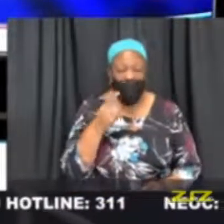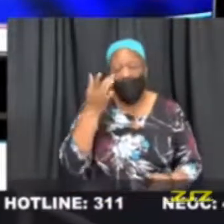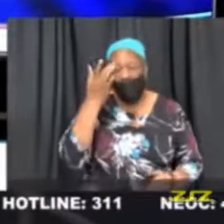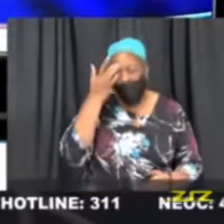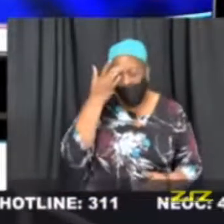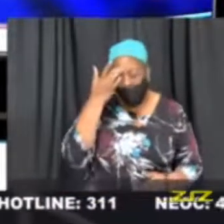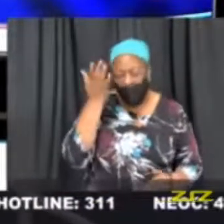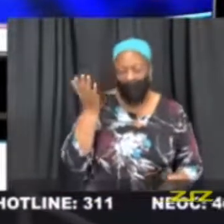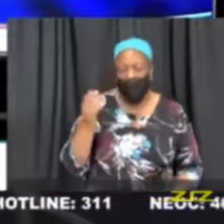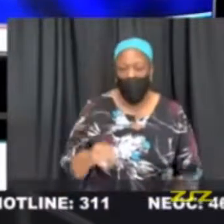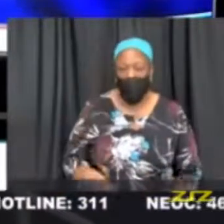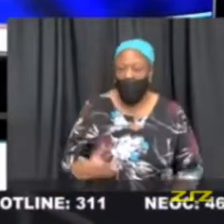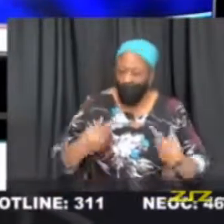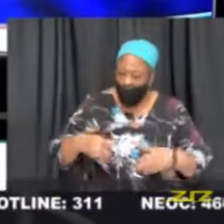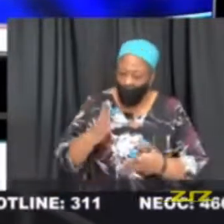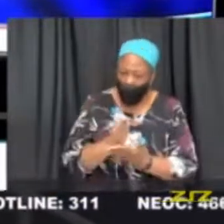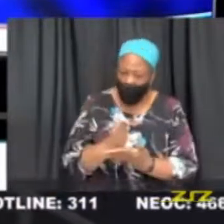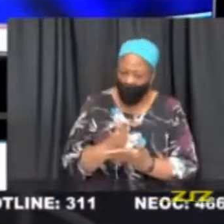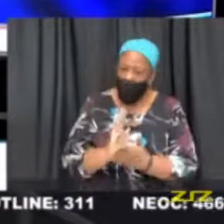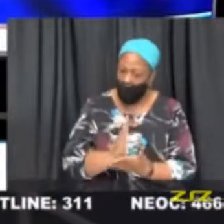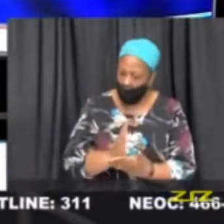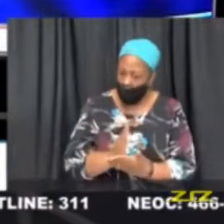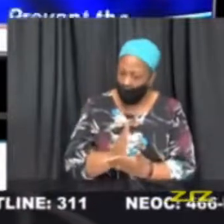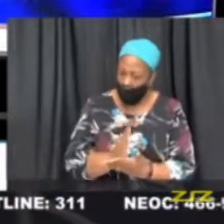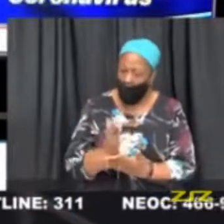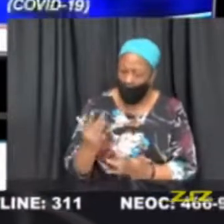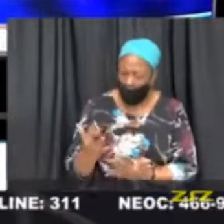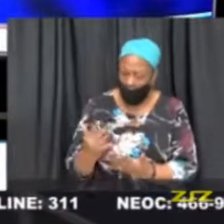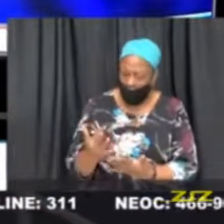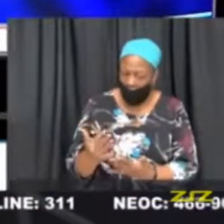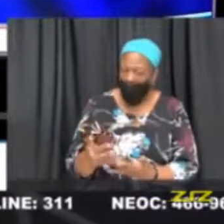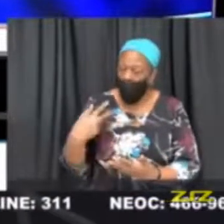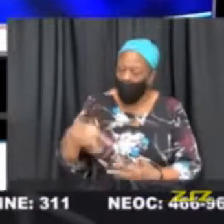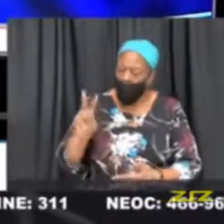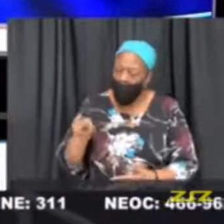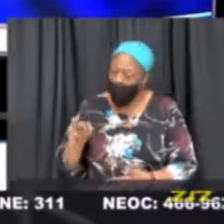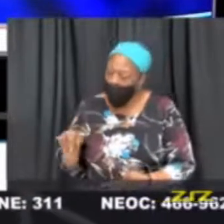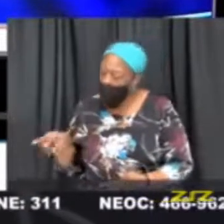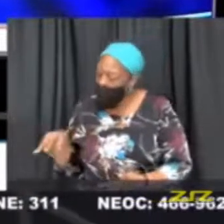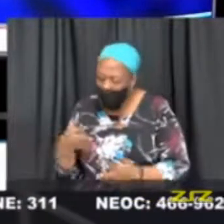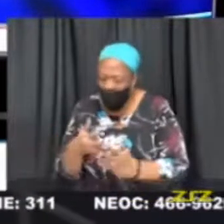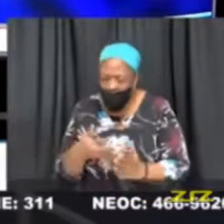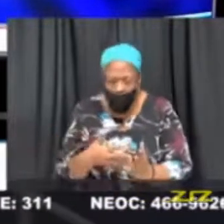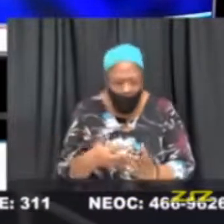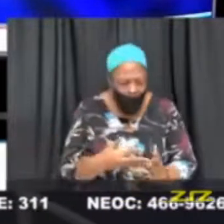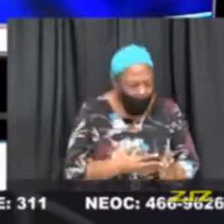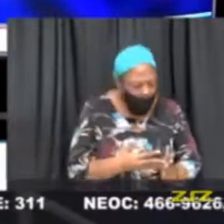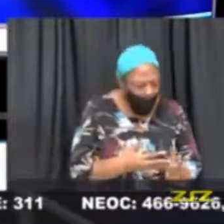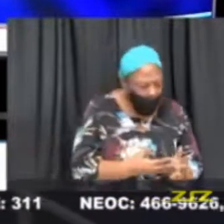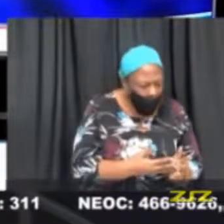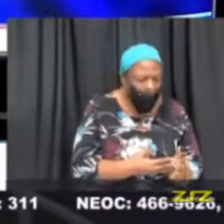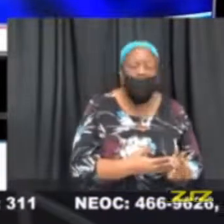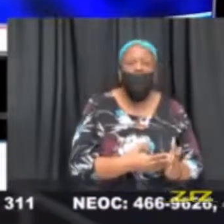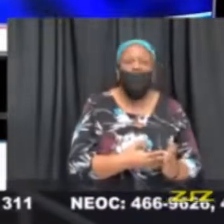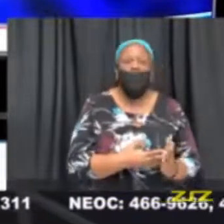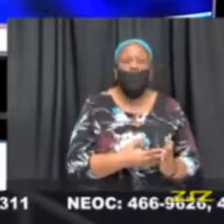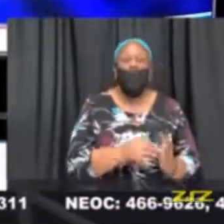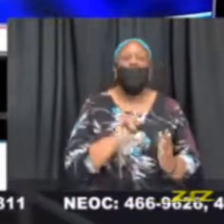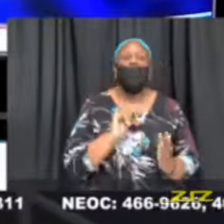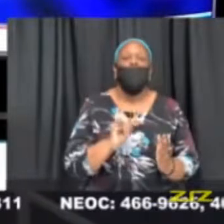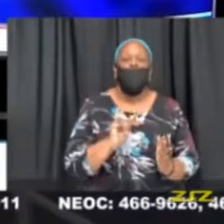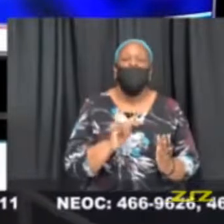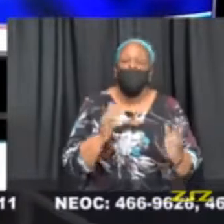And we must look at these very factors. I now invite Mr. Abdia